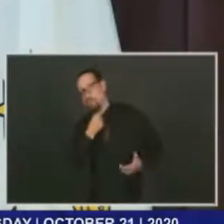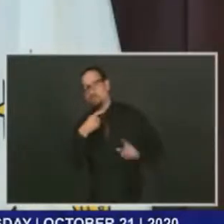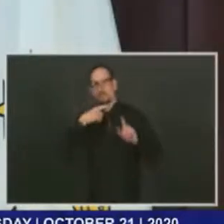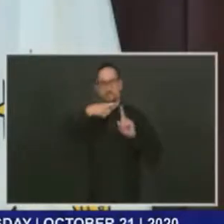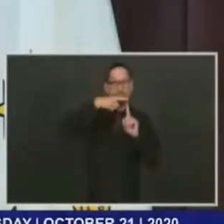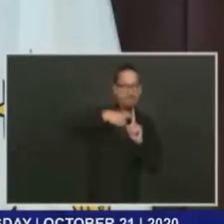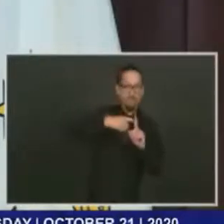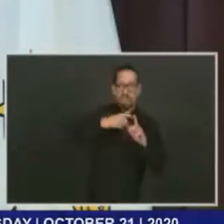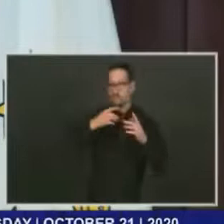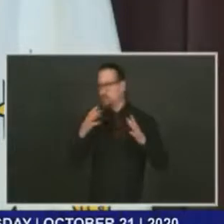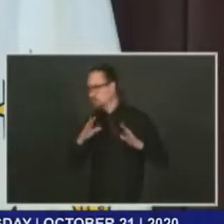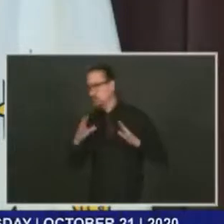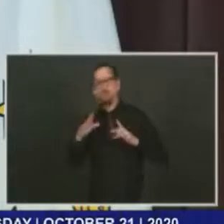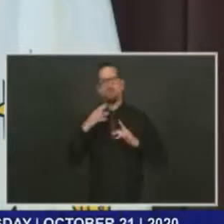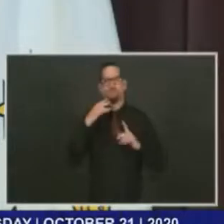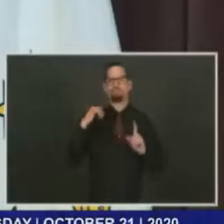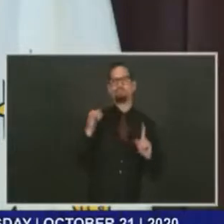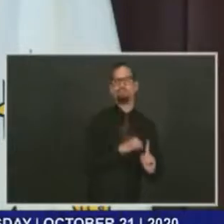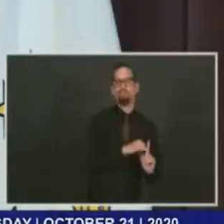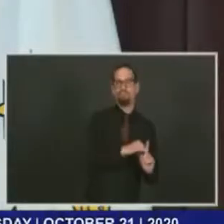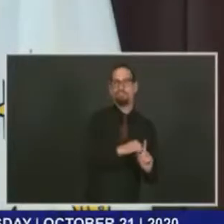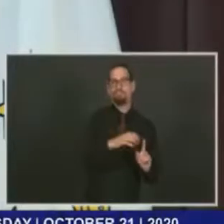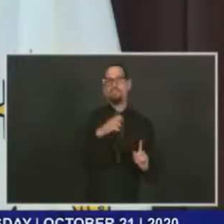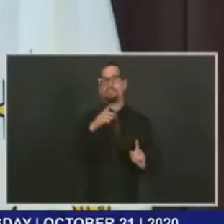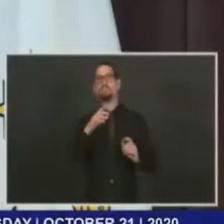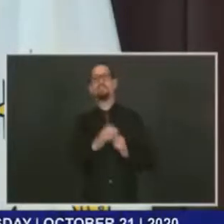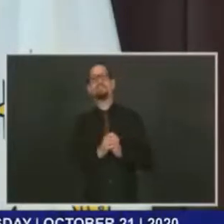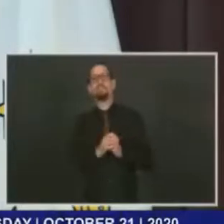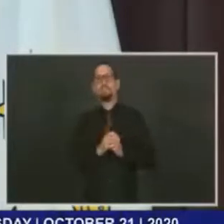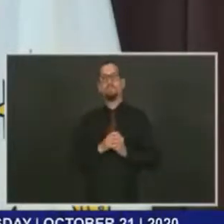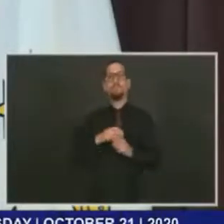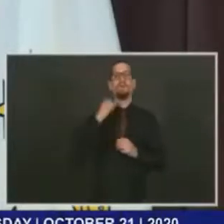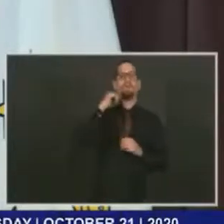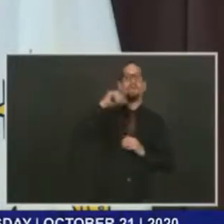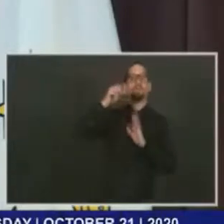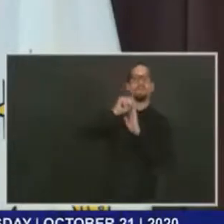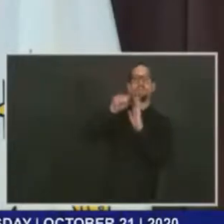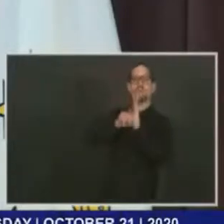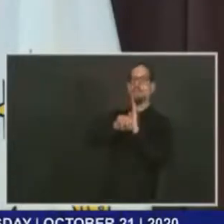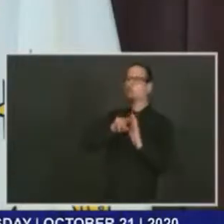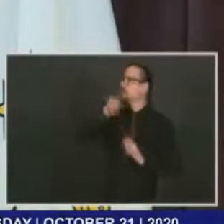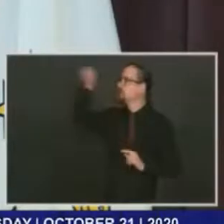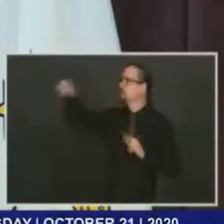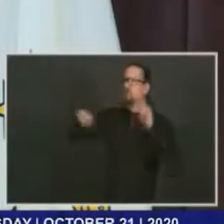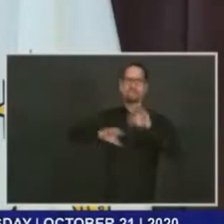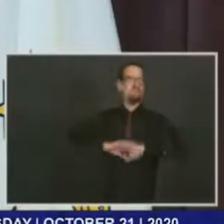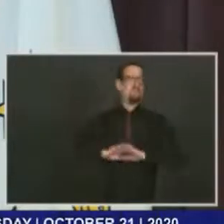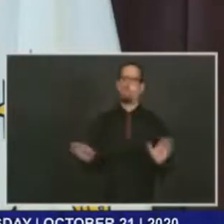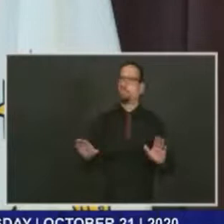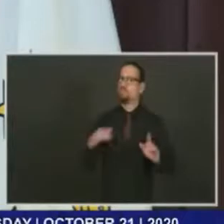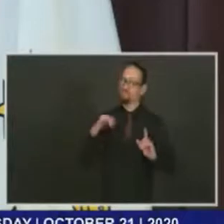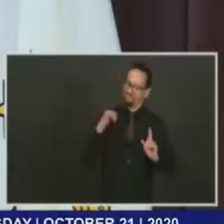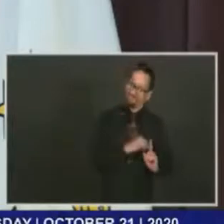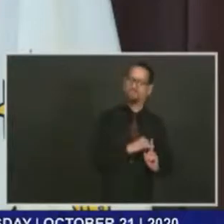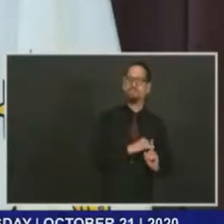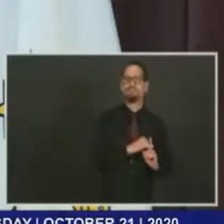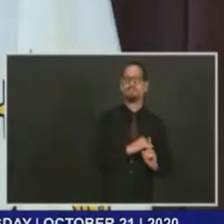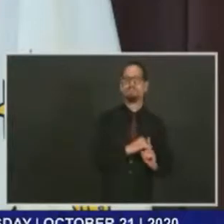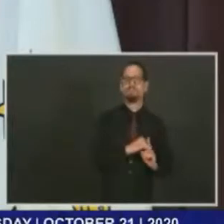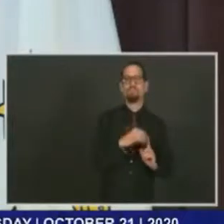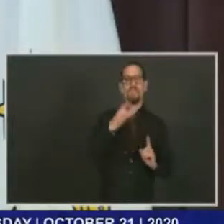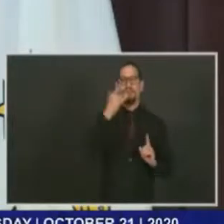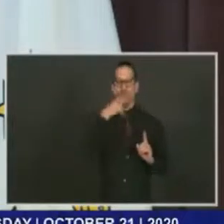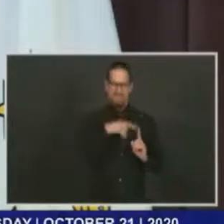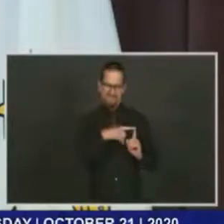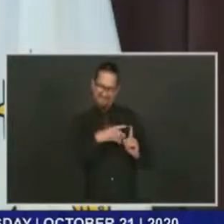is going on, particularly if the symptoms of that individual are more likely to be COVID-19,